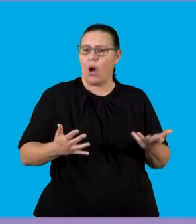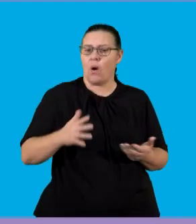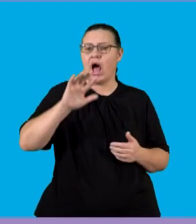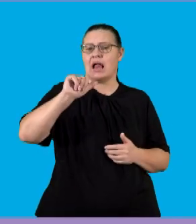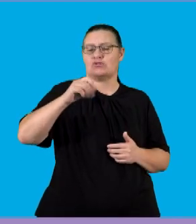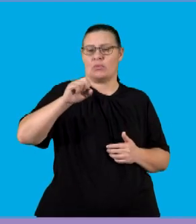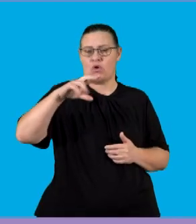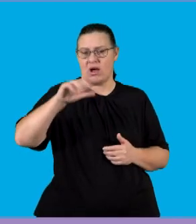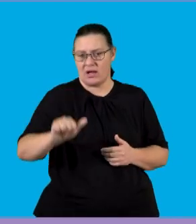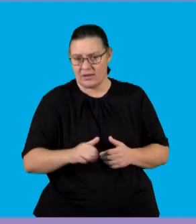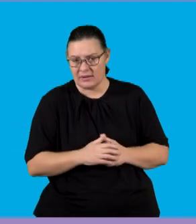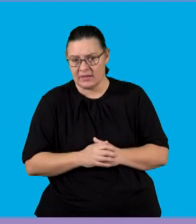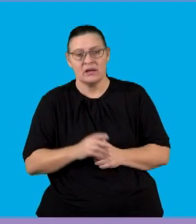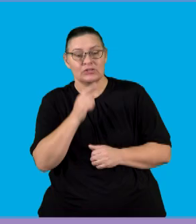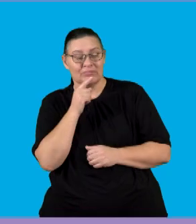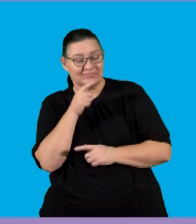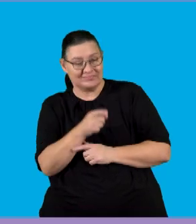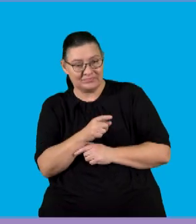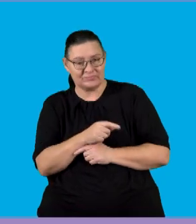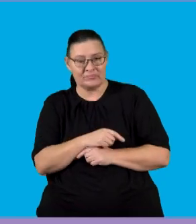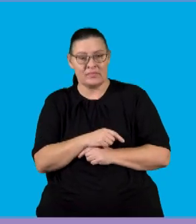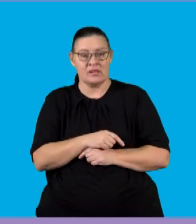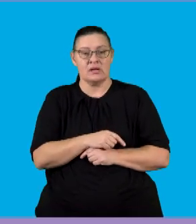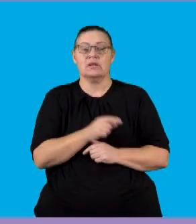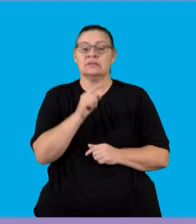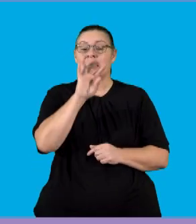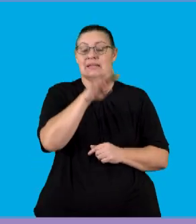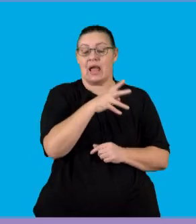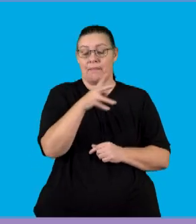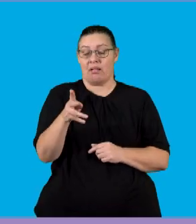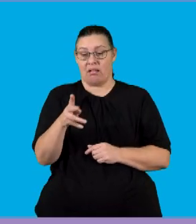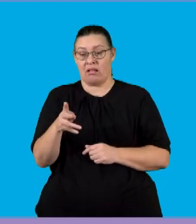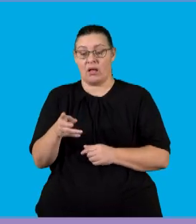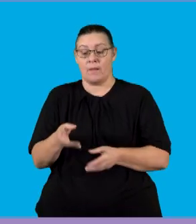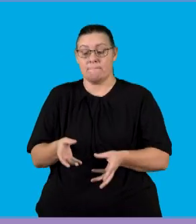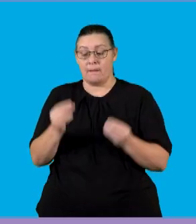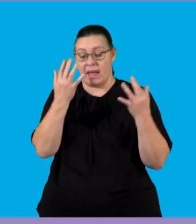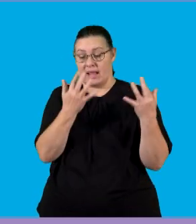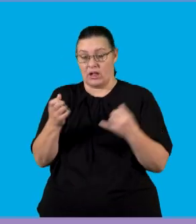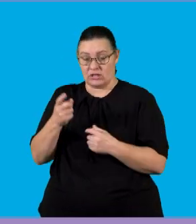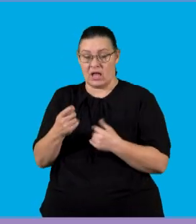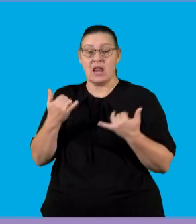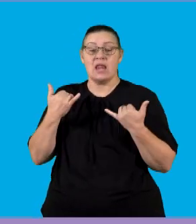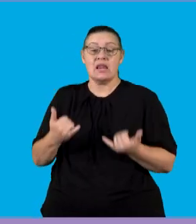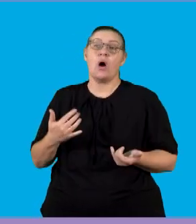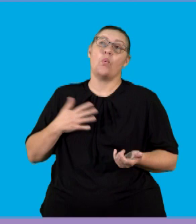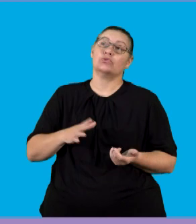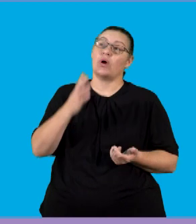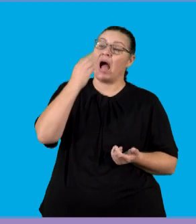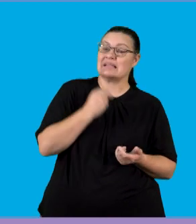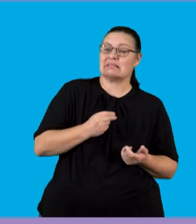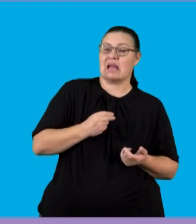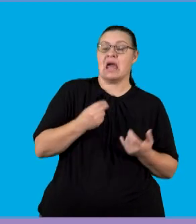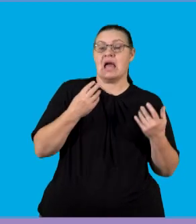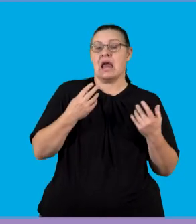this algebraically? Now, that pattern is that table is the table that we've already calculated. But now, if we